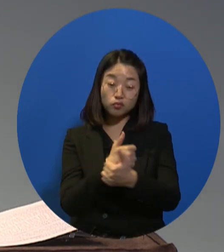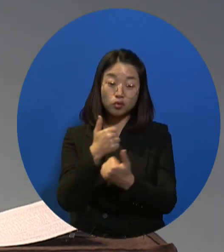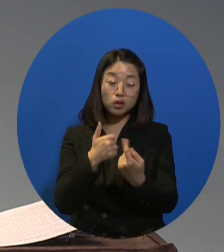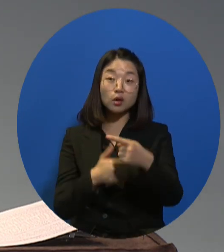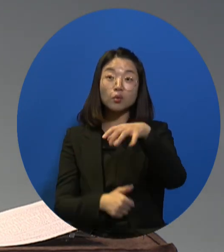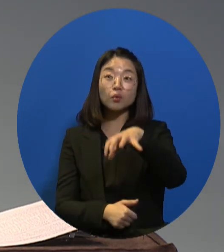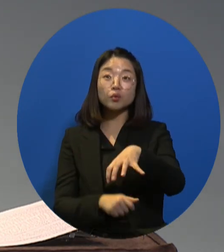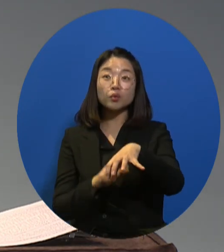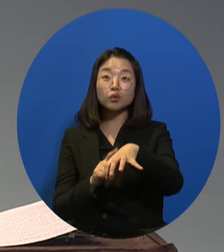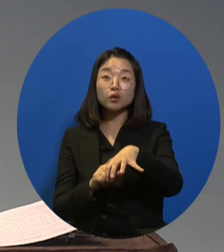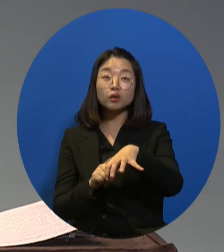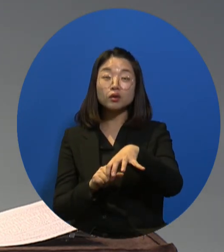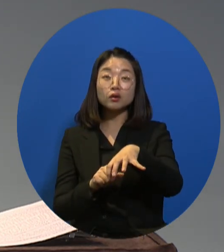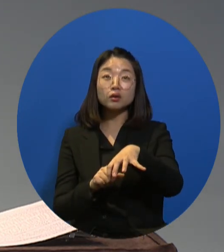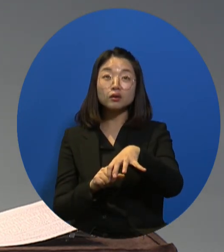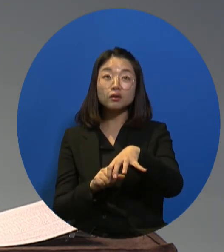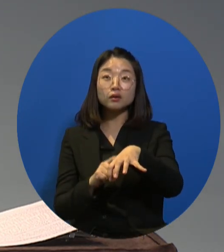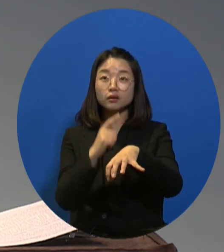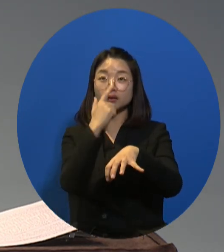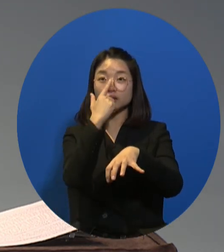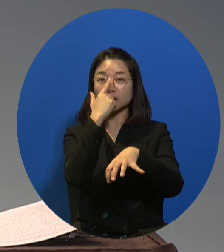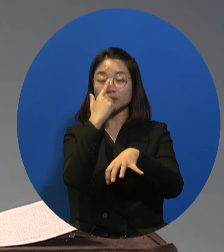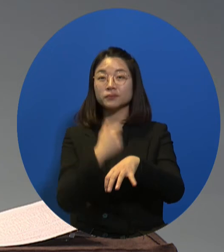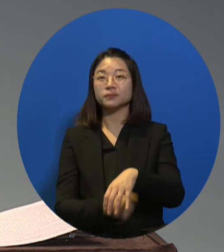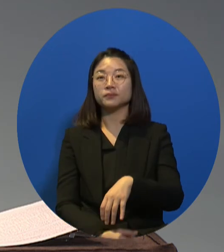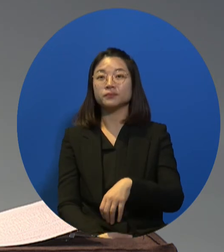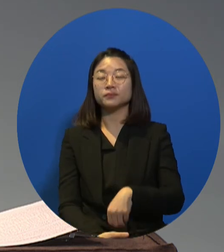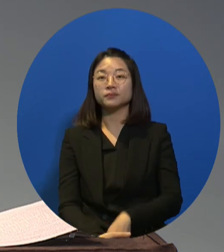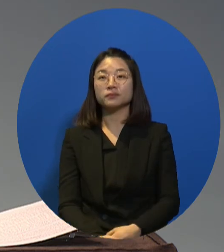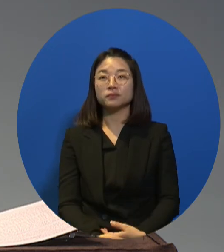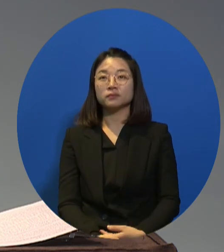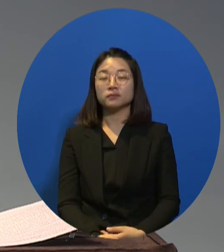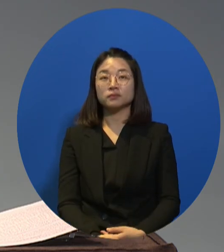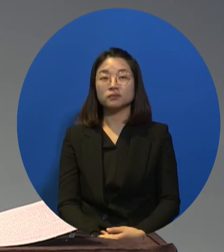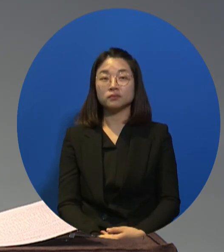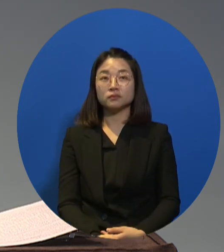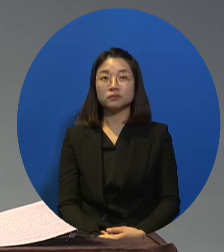had roundtables and various discussions on that.